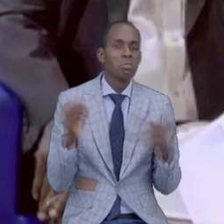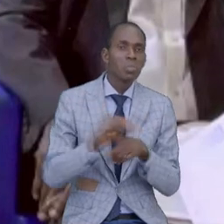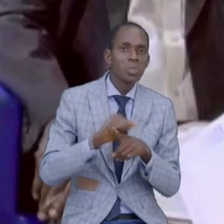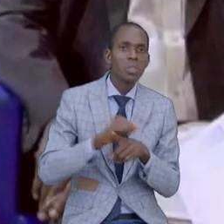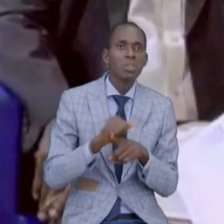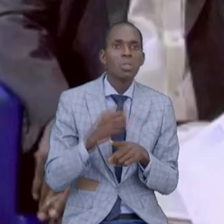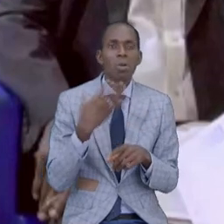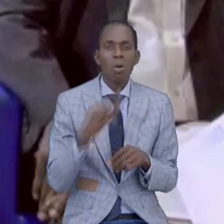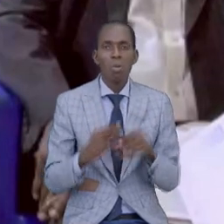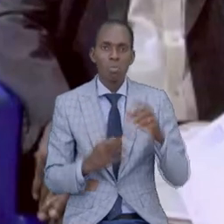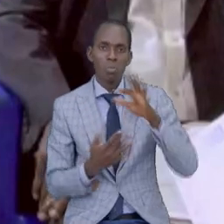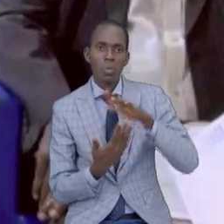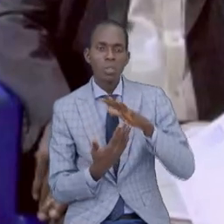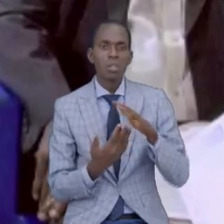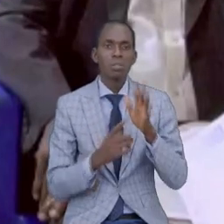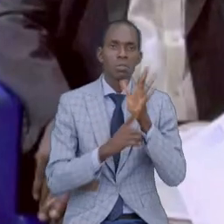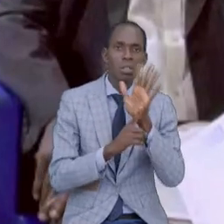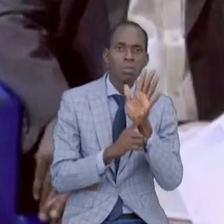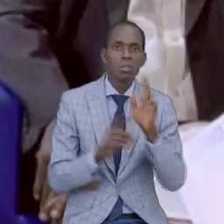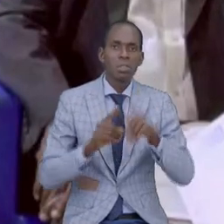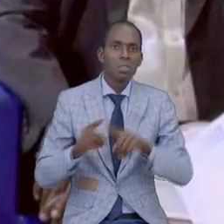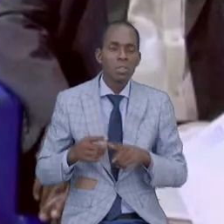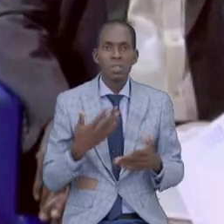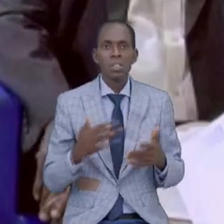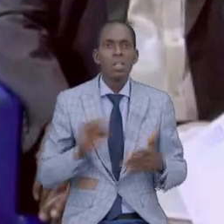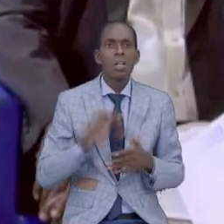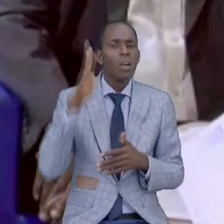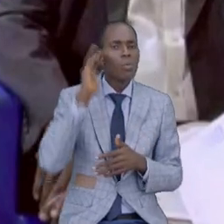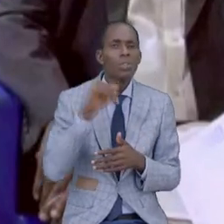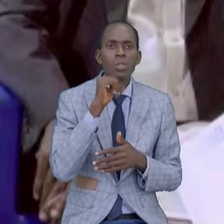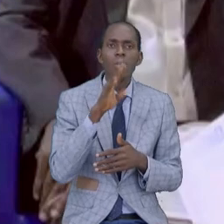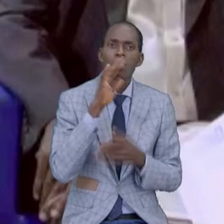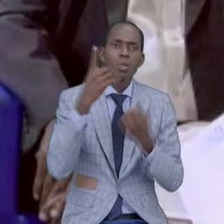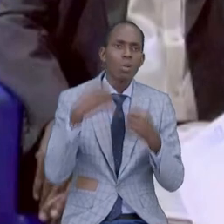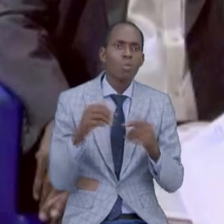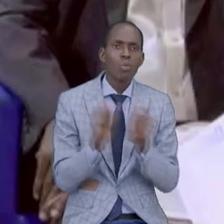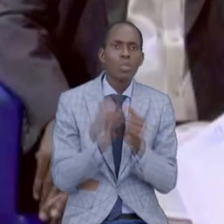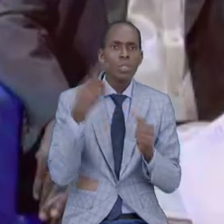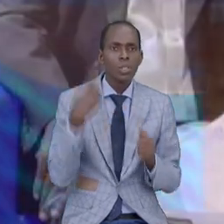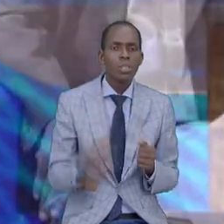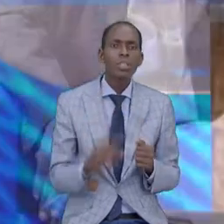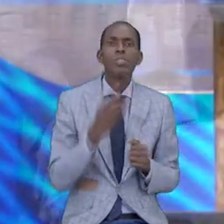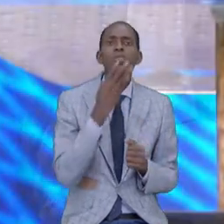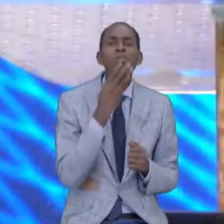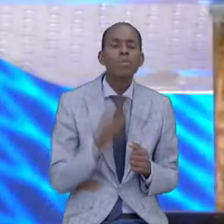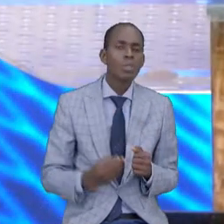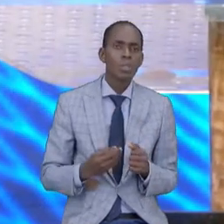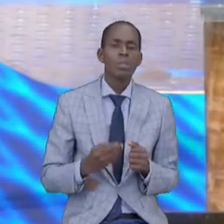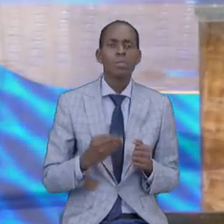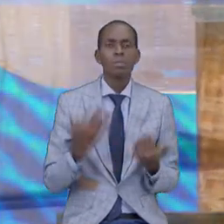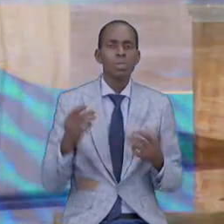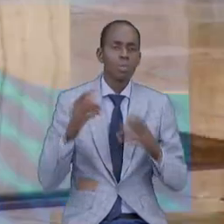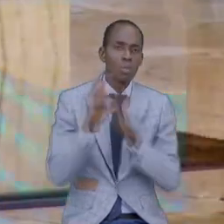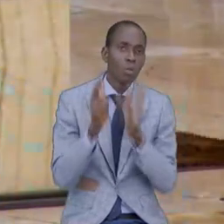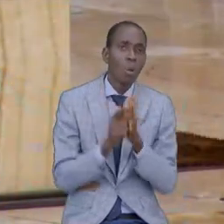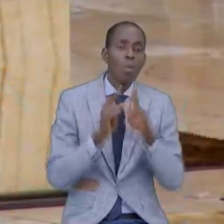this incense or candle. I will not be coming with the Jewish ceremonial law. But I will come to